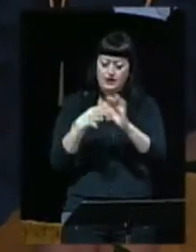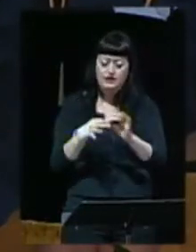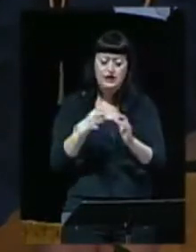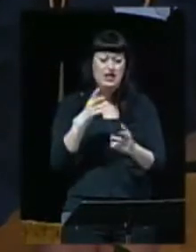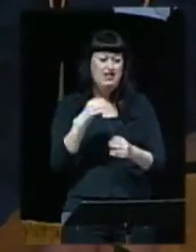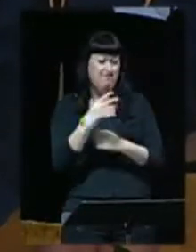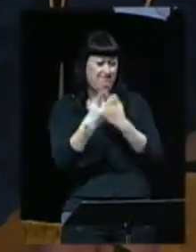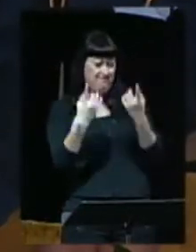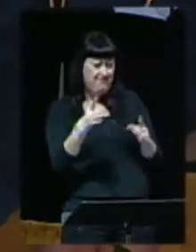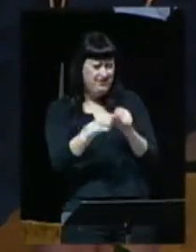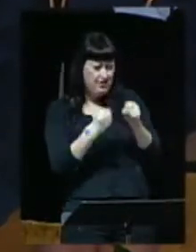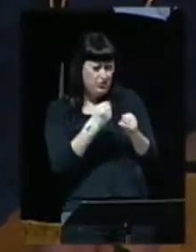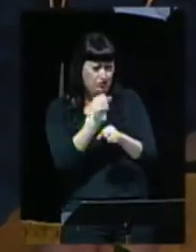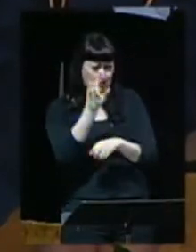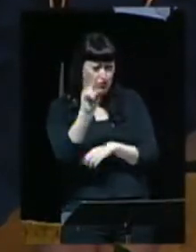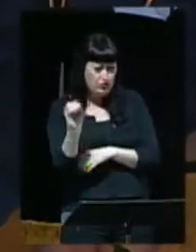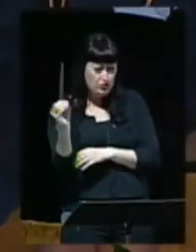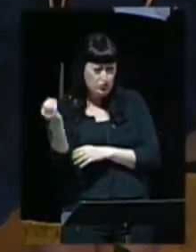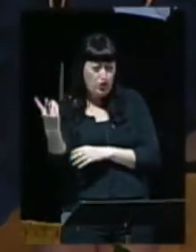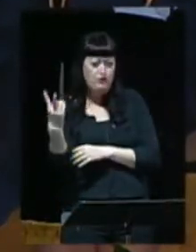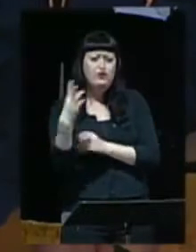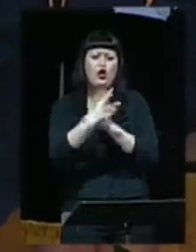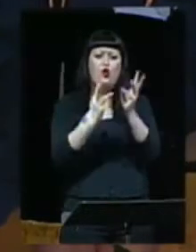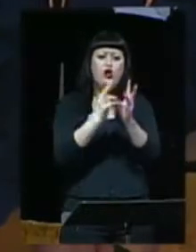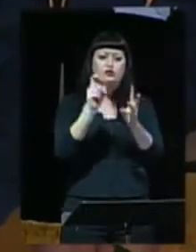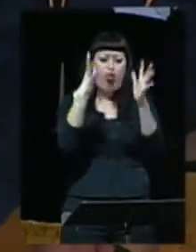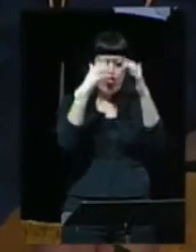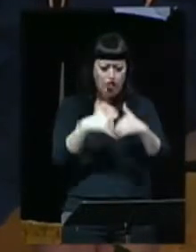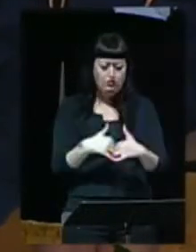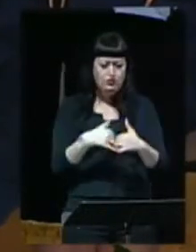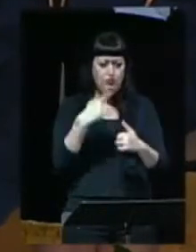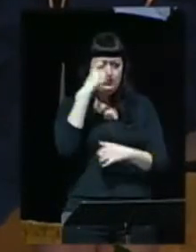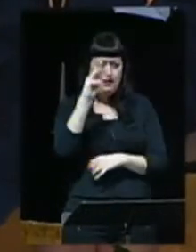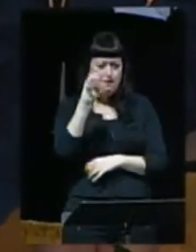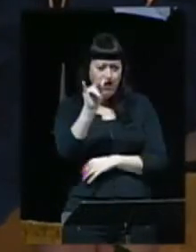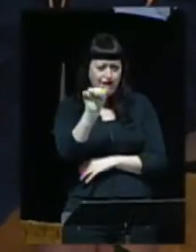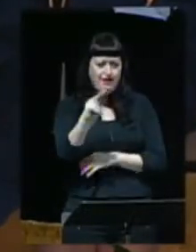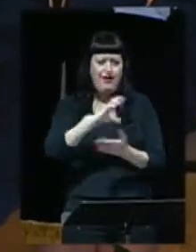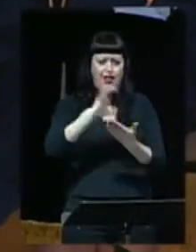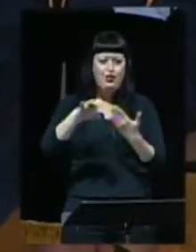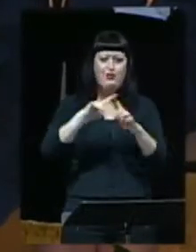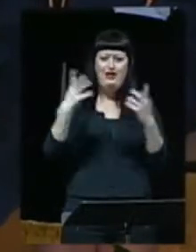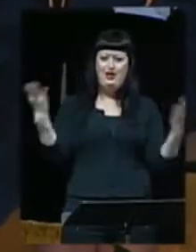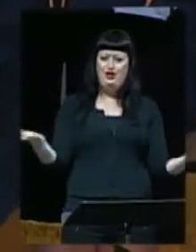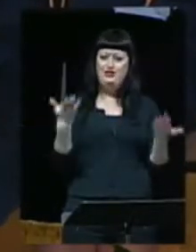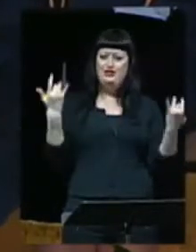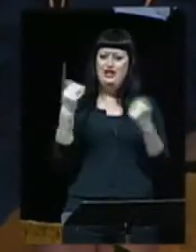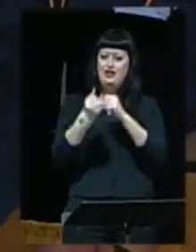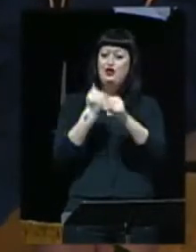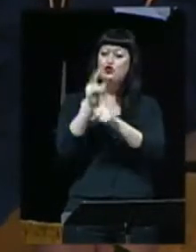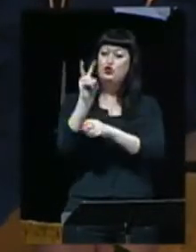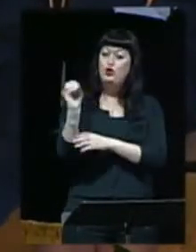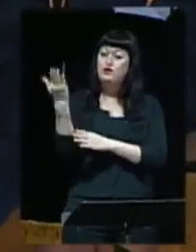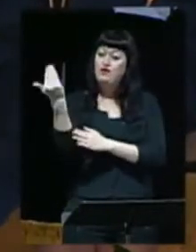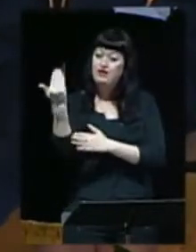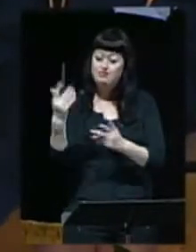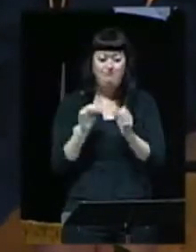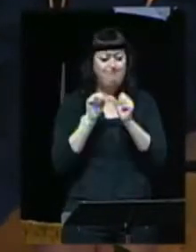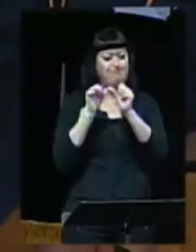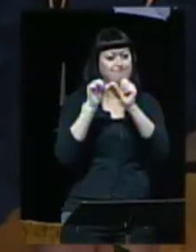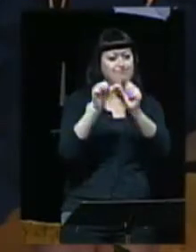end because of the Mayan calendar. But here we are in 2015, alive and well. Today we look back upon our